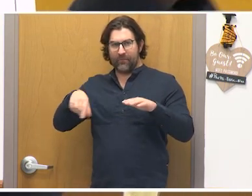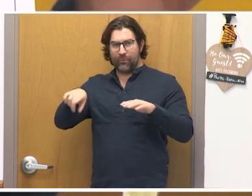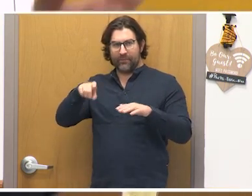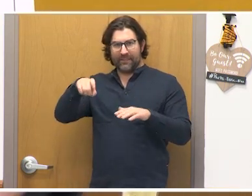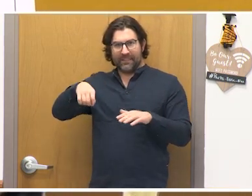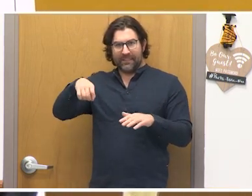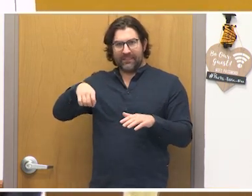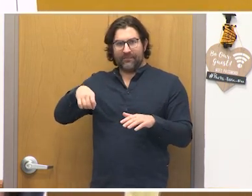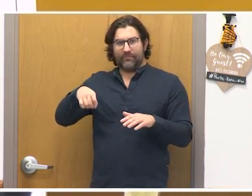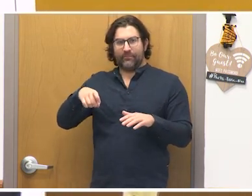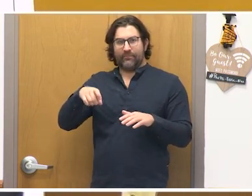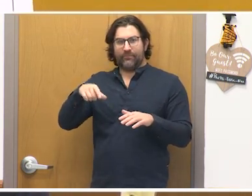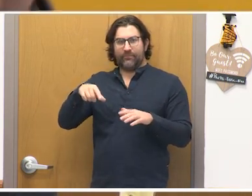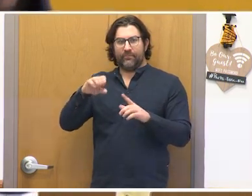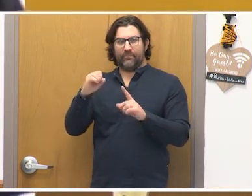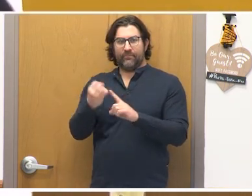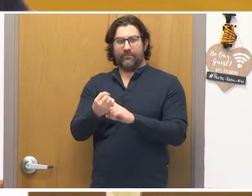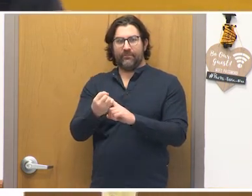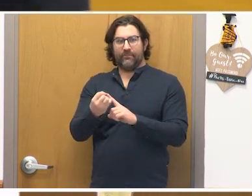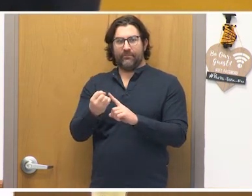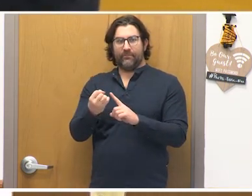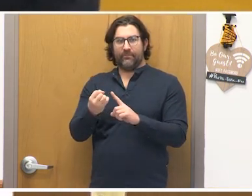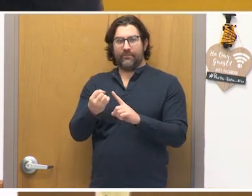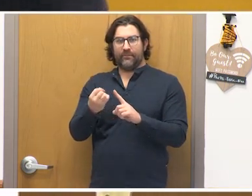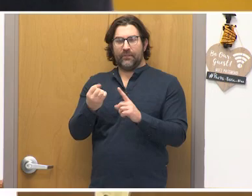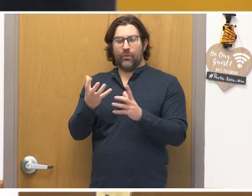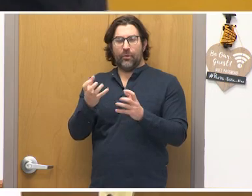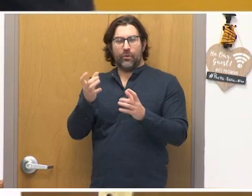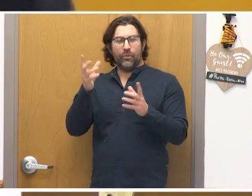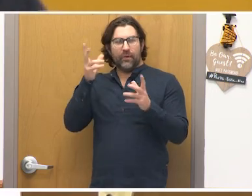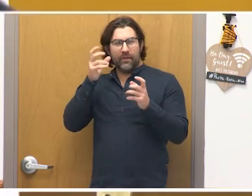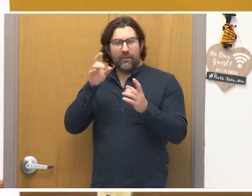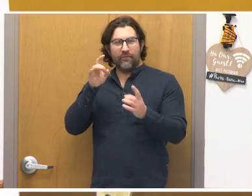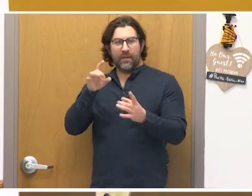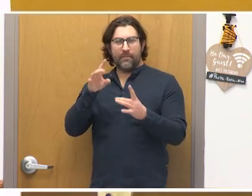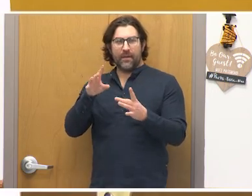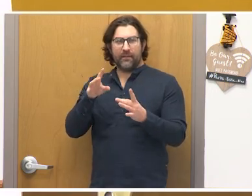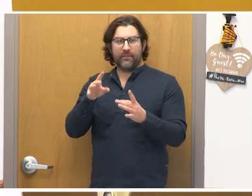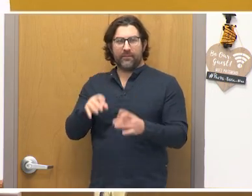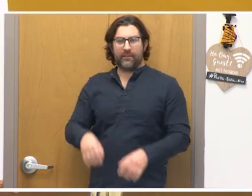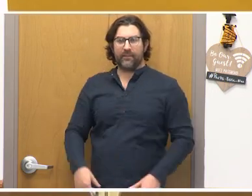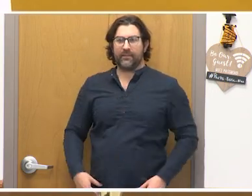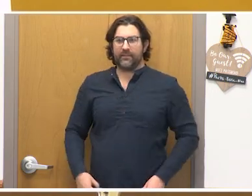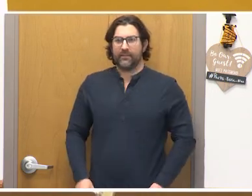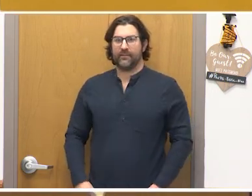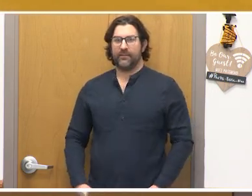needs in this situation. But again, we want to hear that feedback at the stations. But